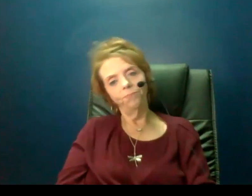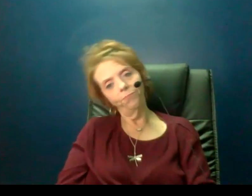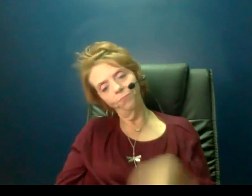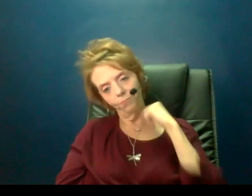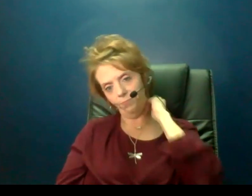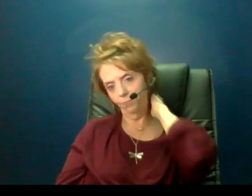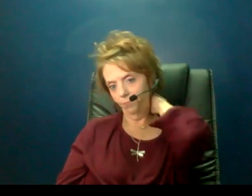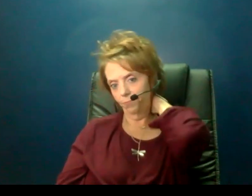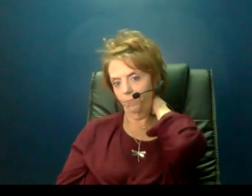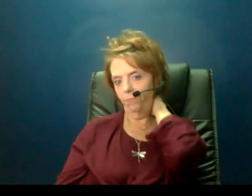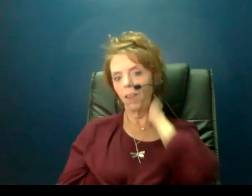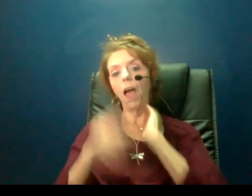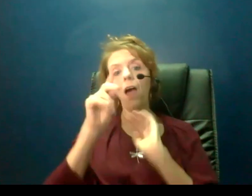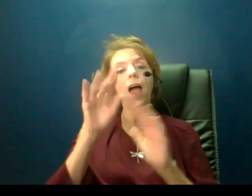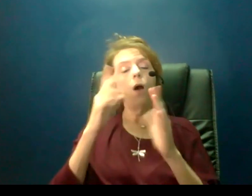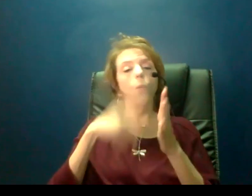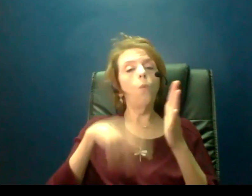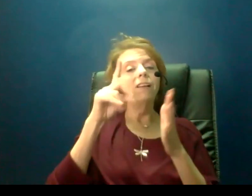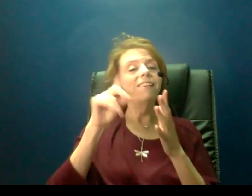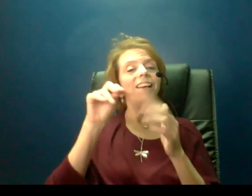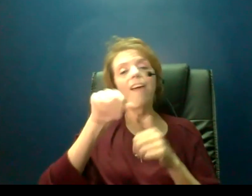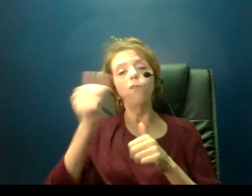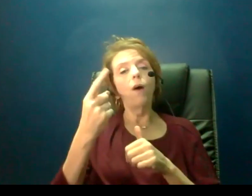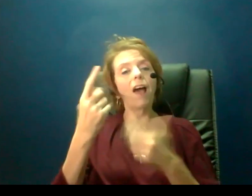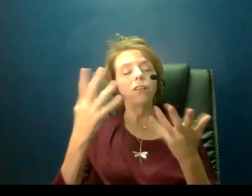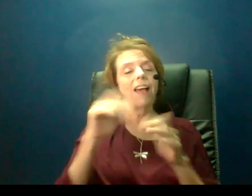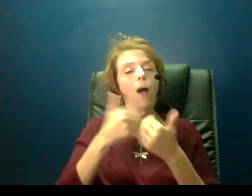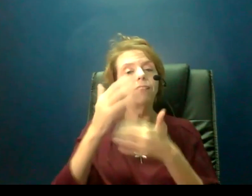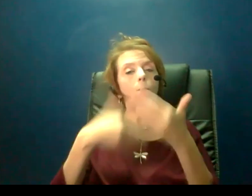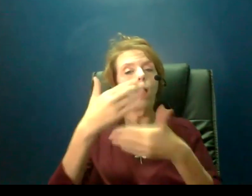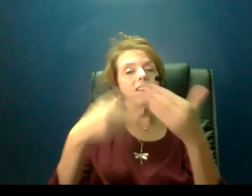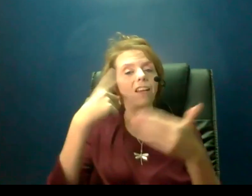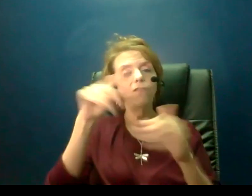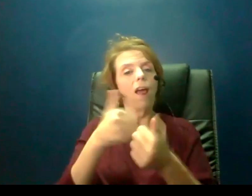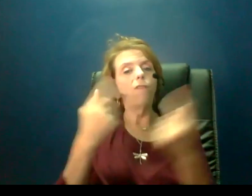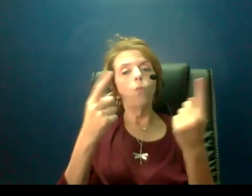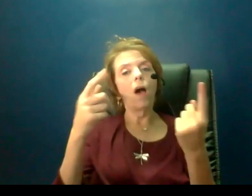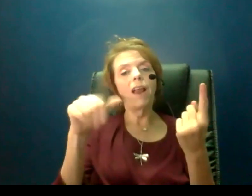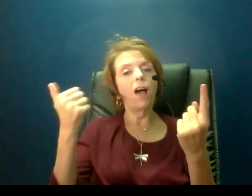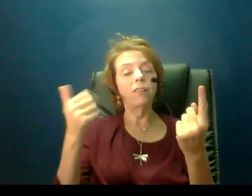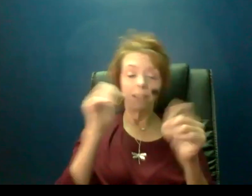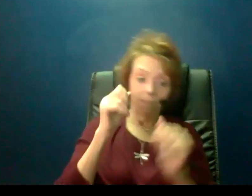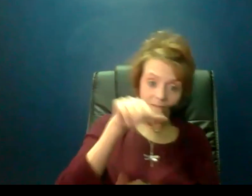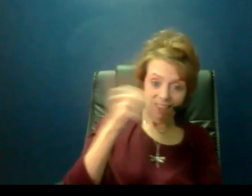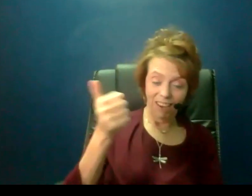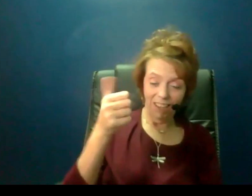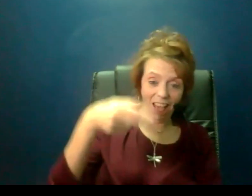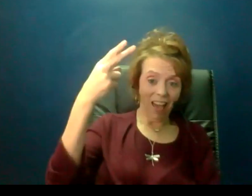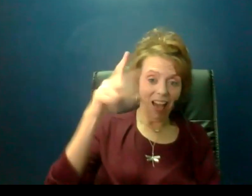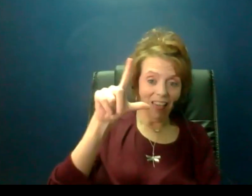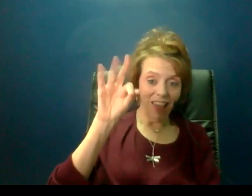What did everybody else, how did that process go for everybody else? Or any highlights,